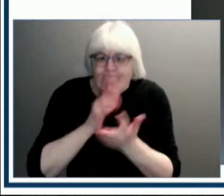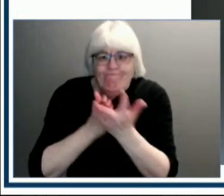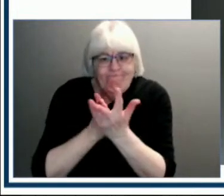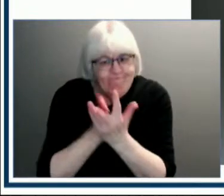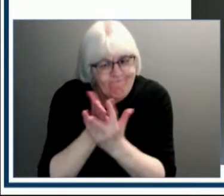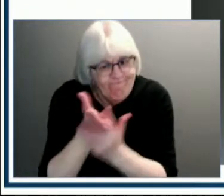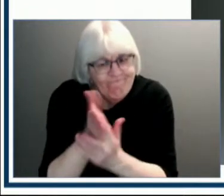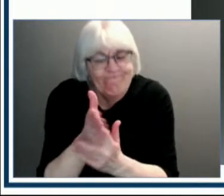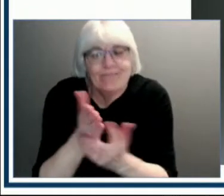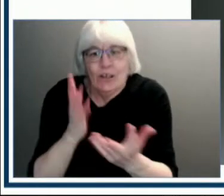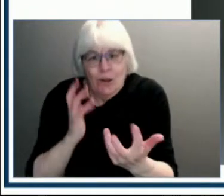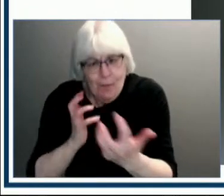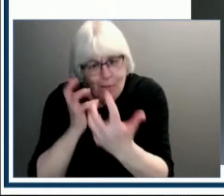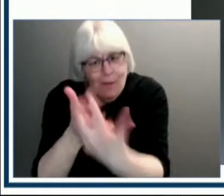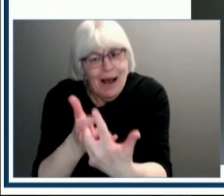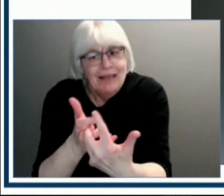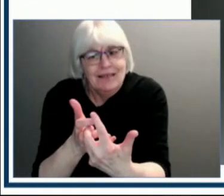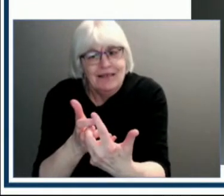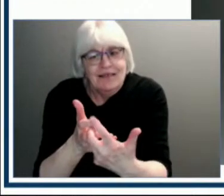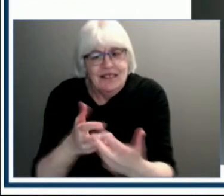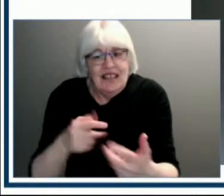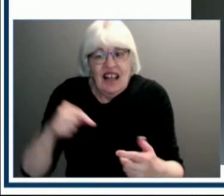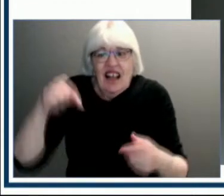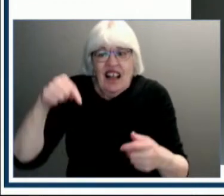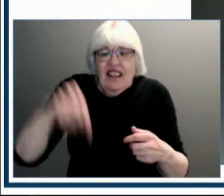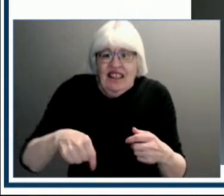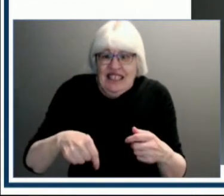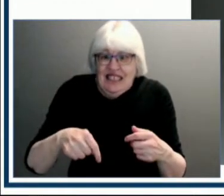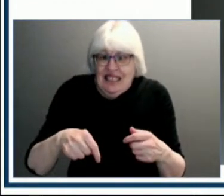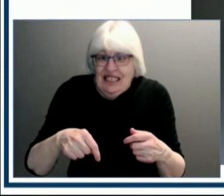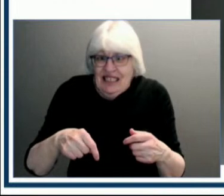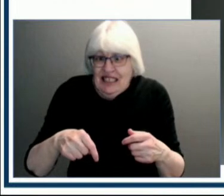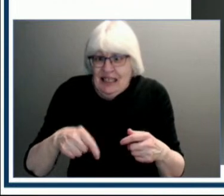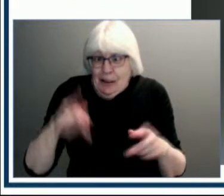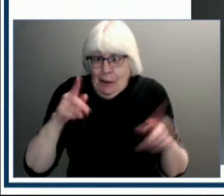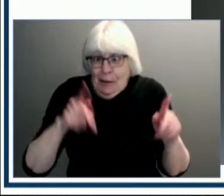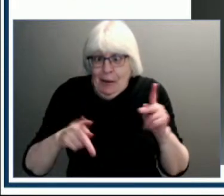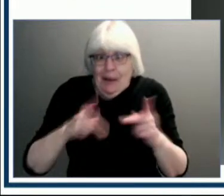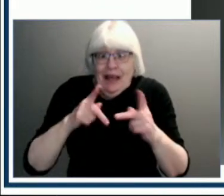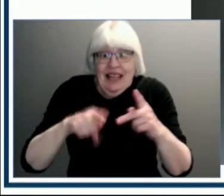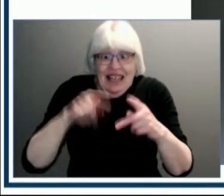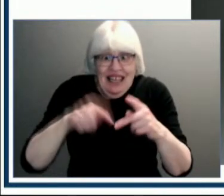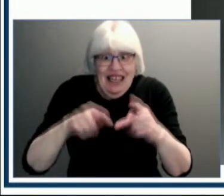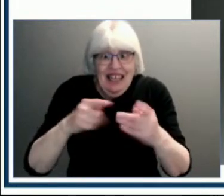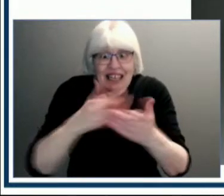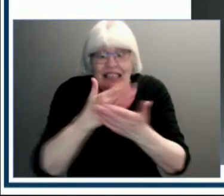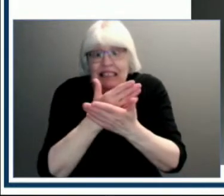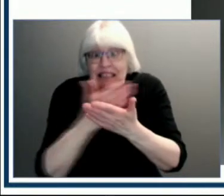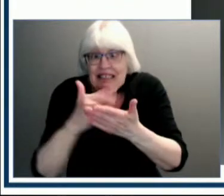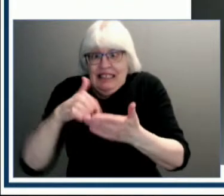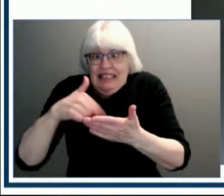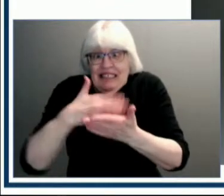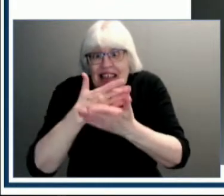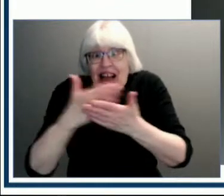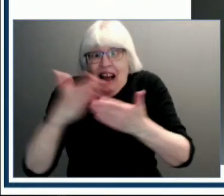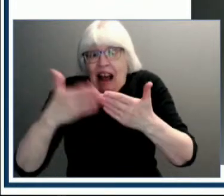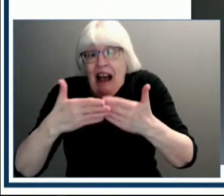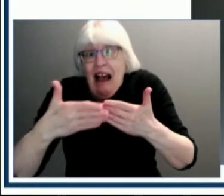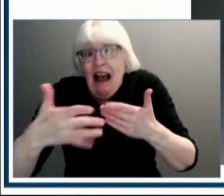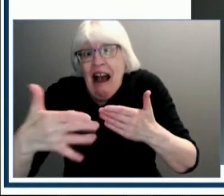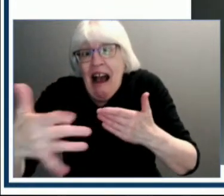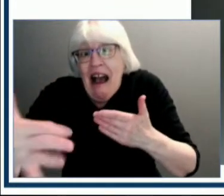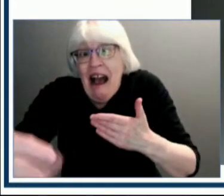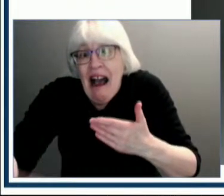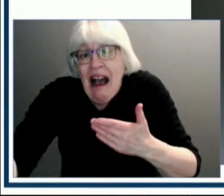stages of the pandemic, so let's not let things go at this late stage. Let's stay together, be kind